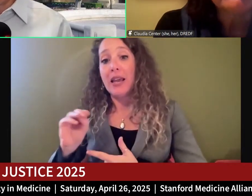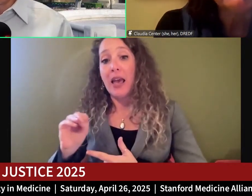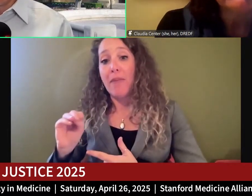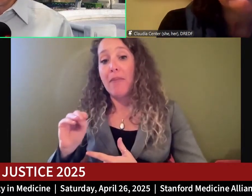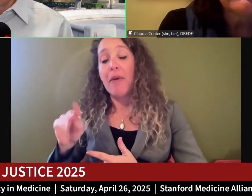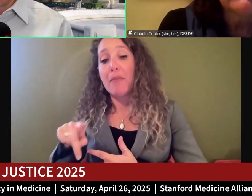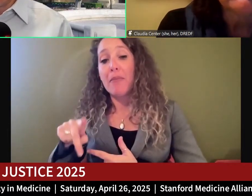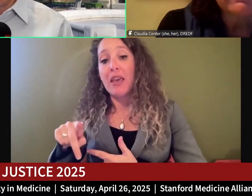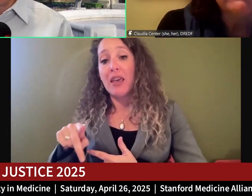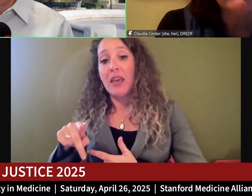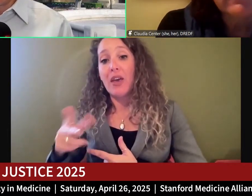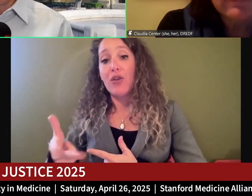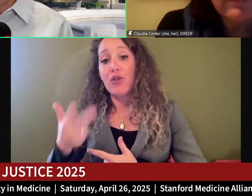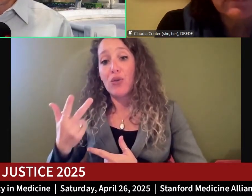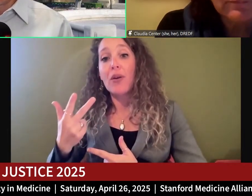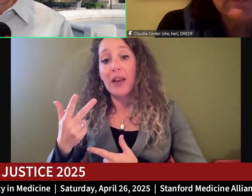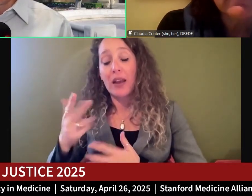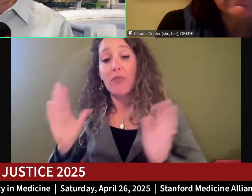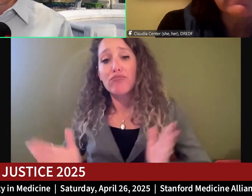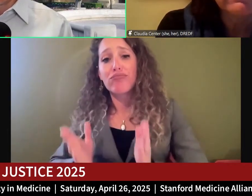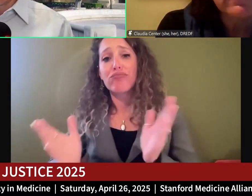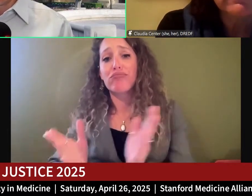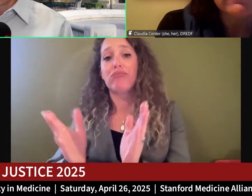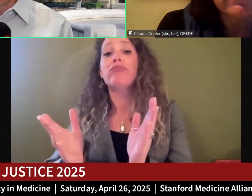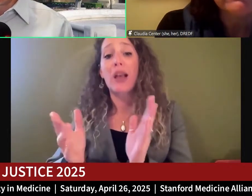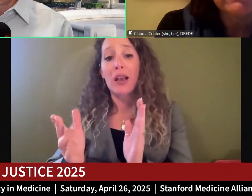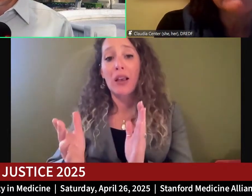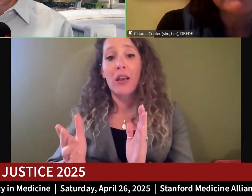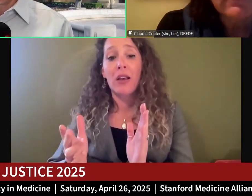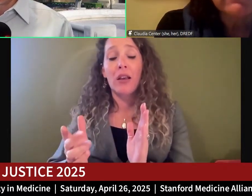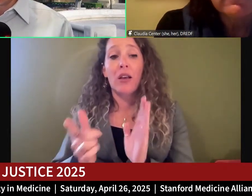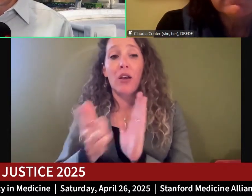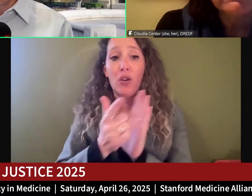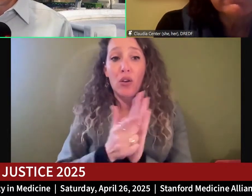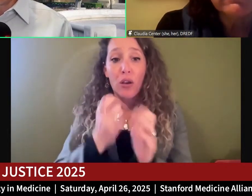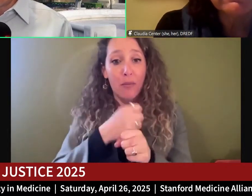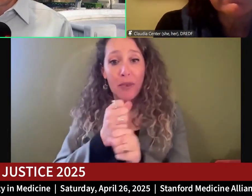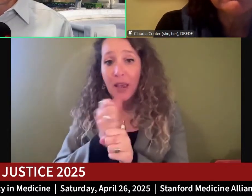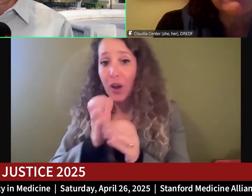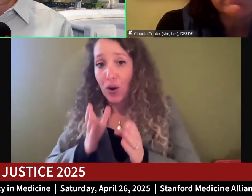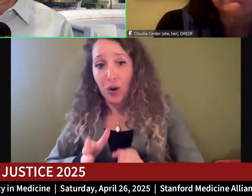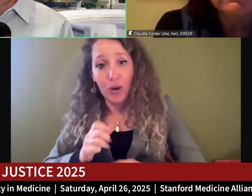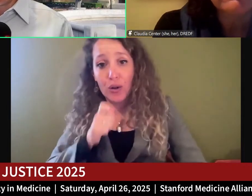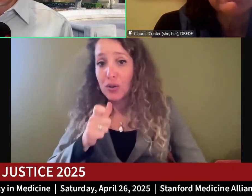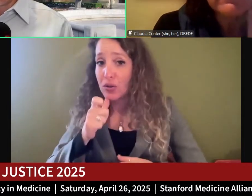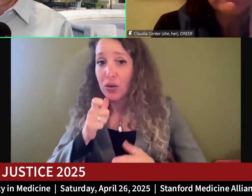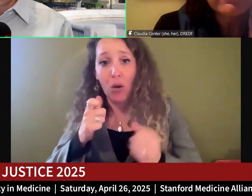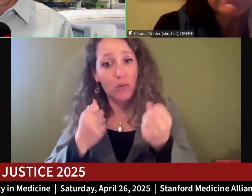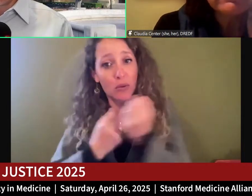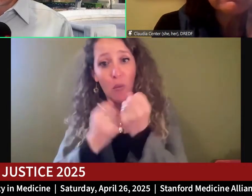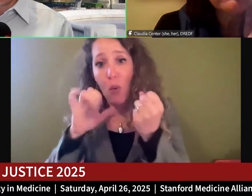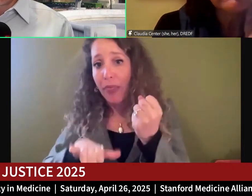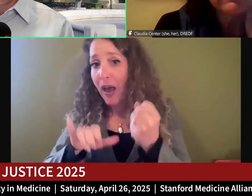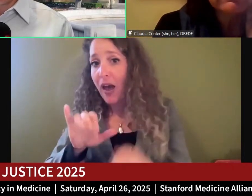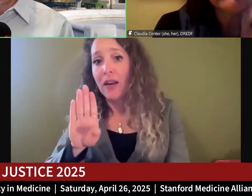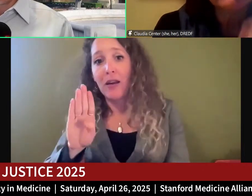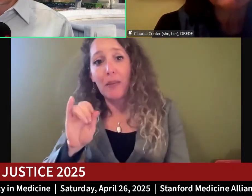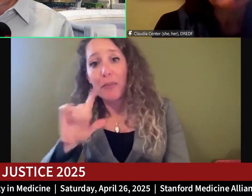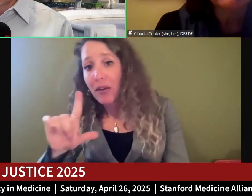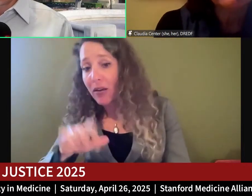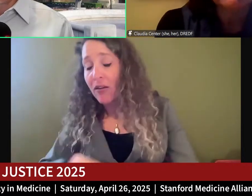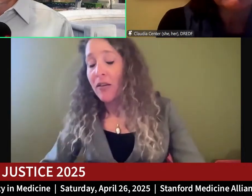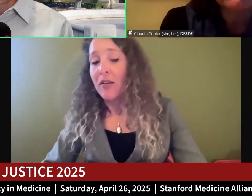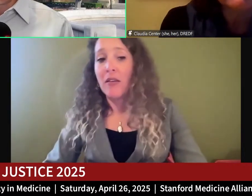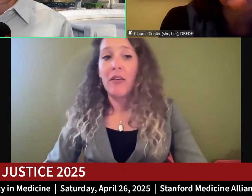the legislature to not take up the bill, and so we